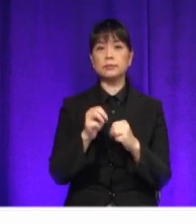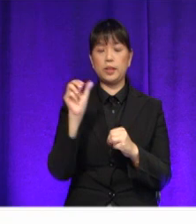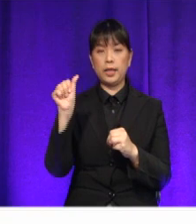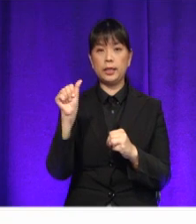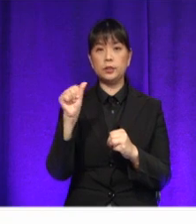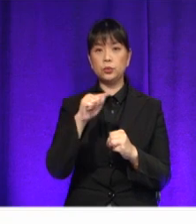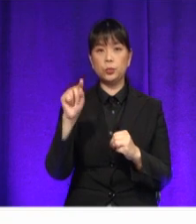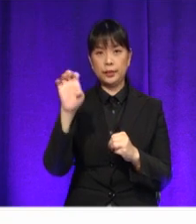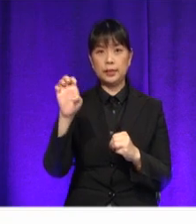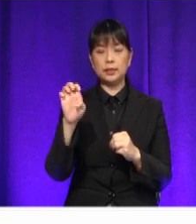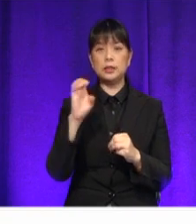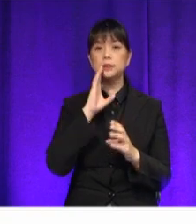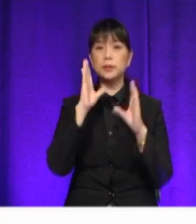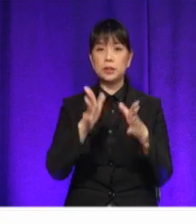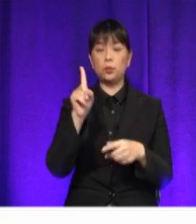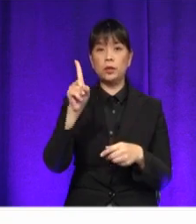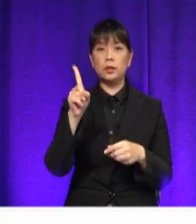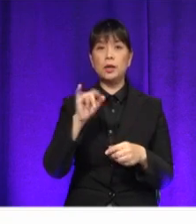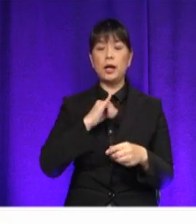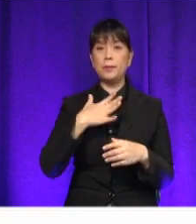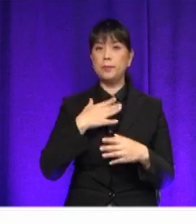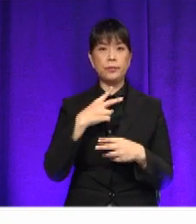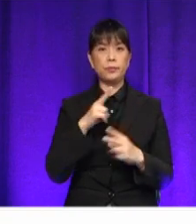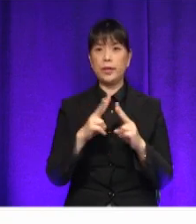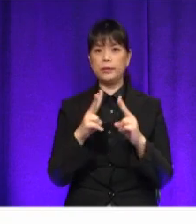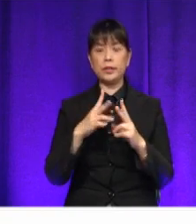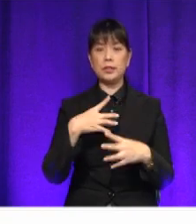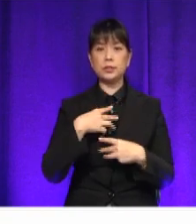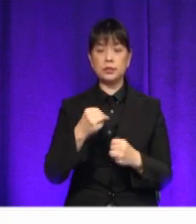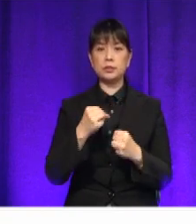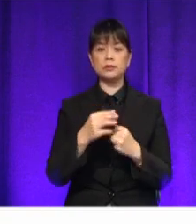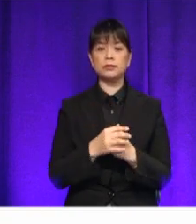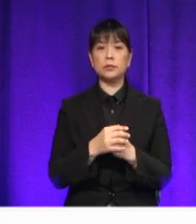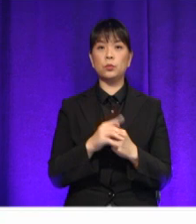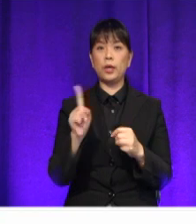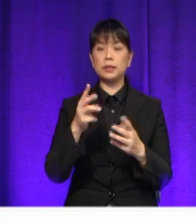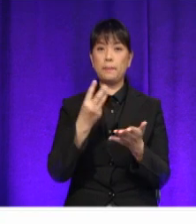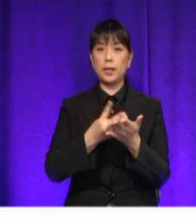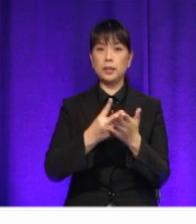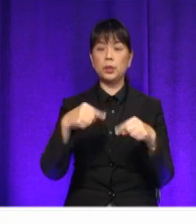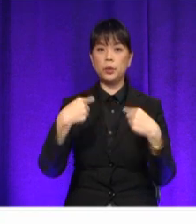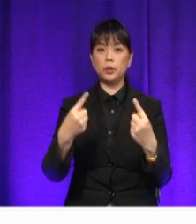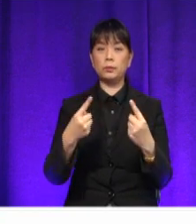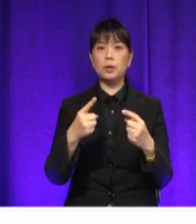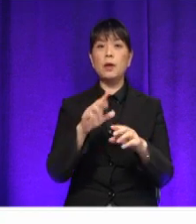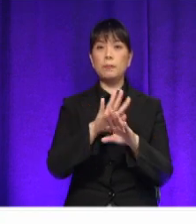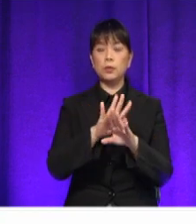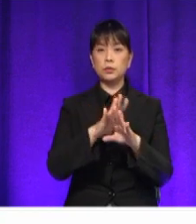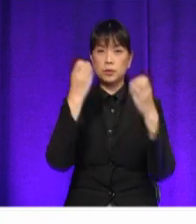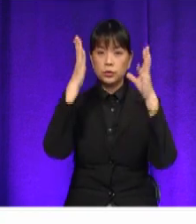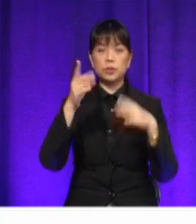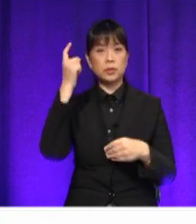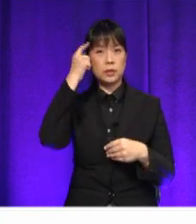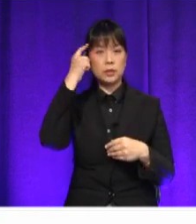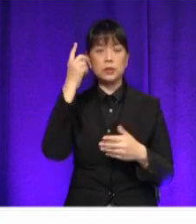Speaker 1. I'm really interested in finding out where the money will go. Most of the teachers seem to think that the money